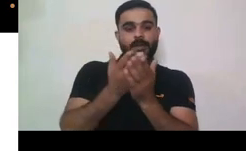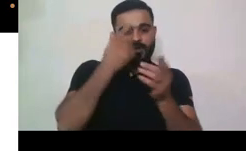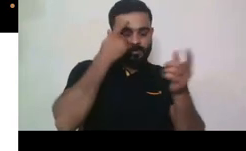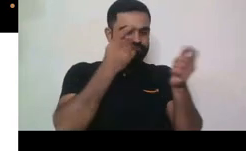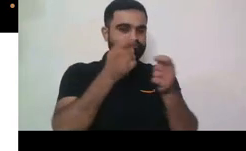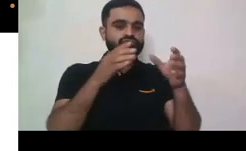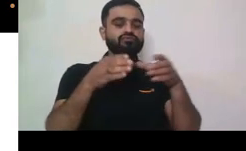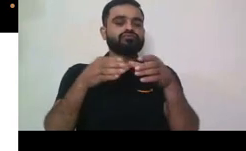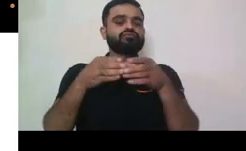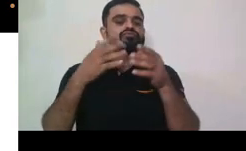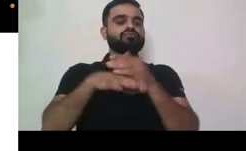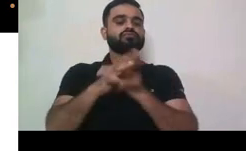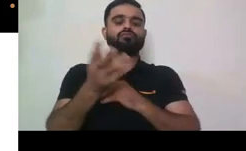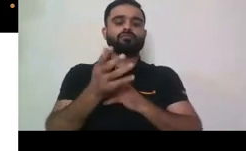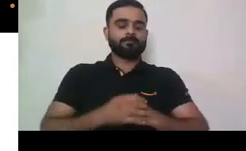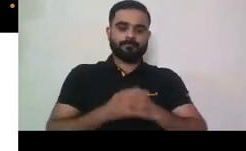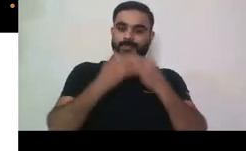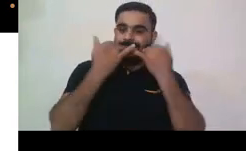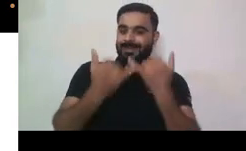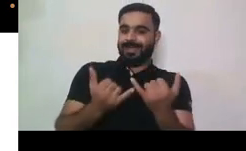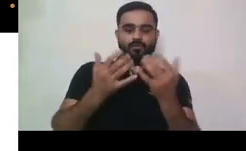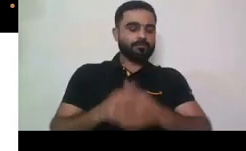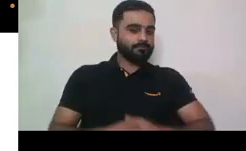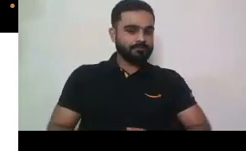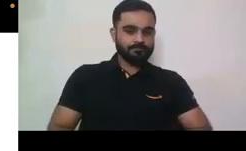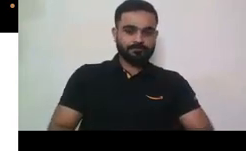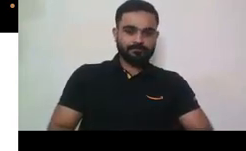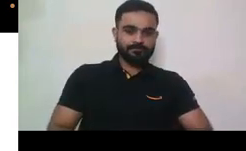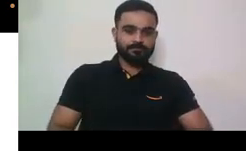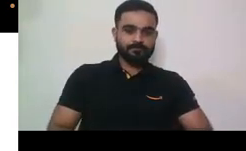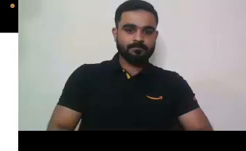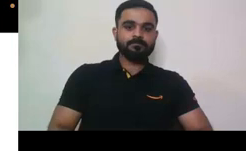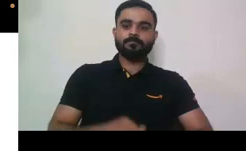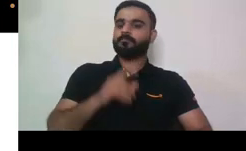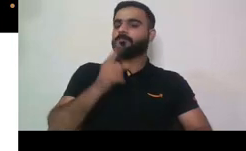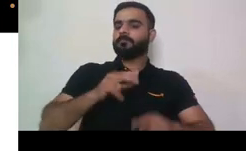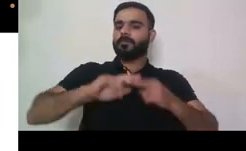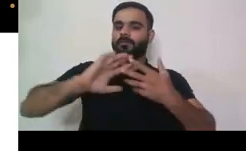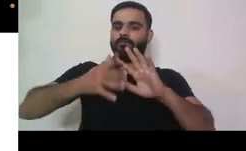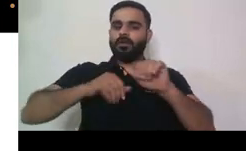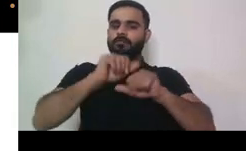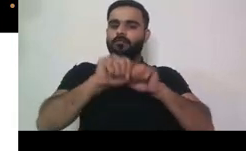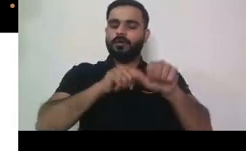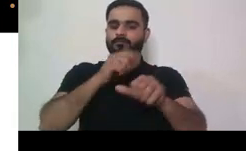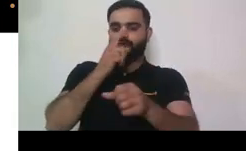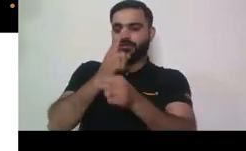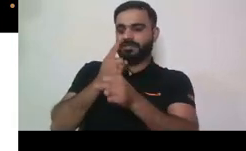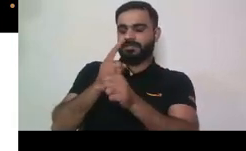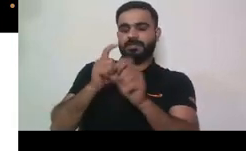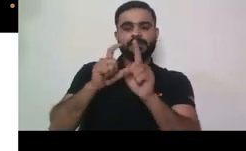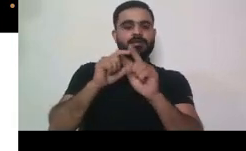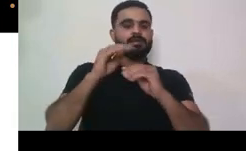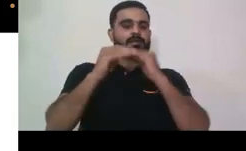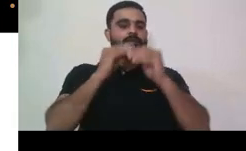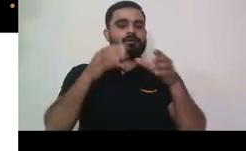group. Now, turning on what should be the functioning process of the teacher development group.